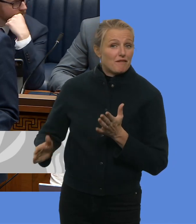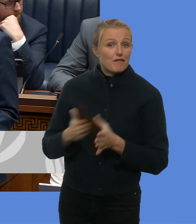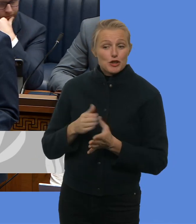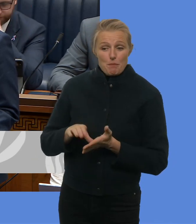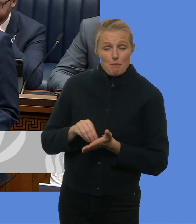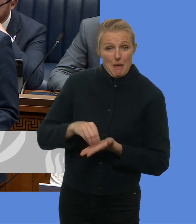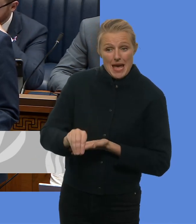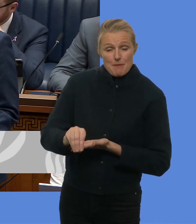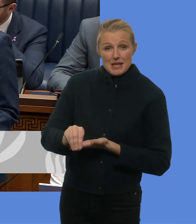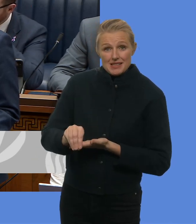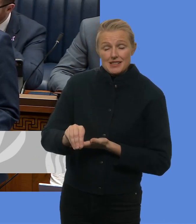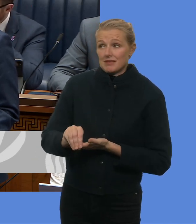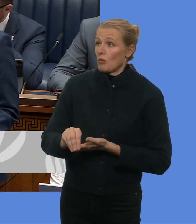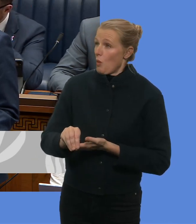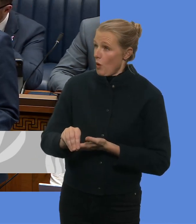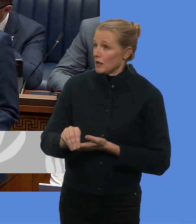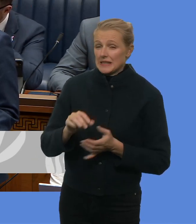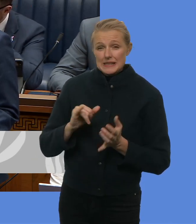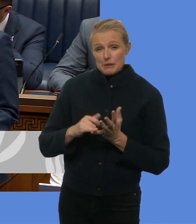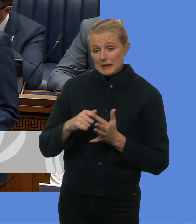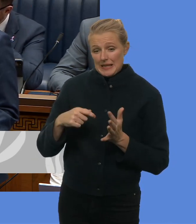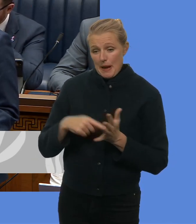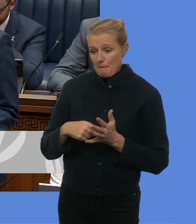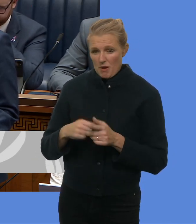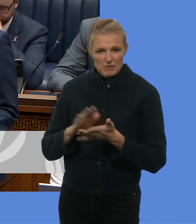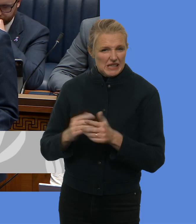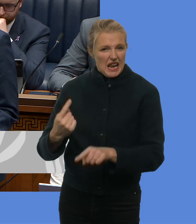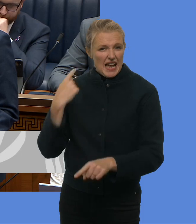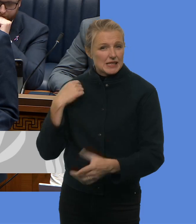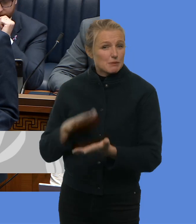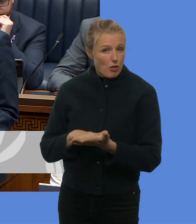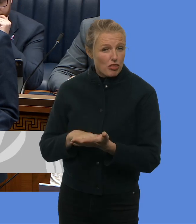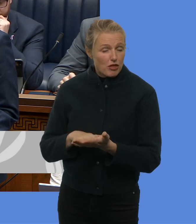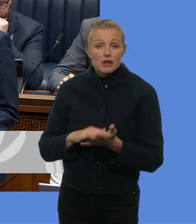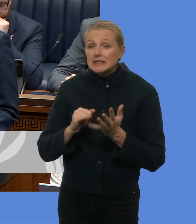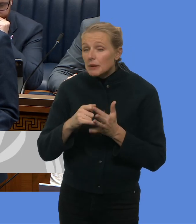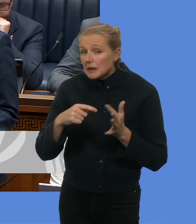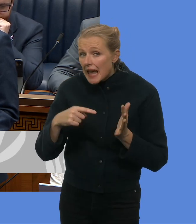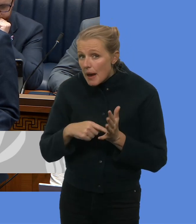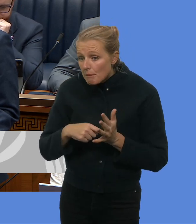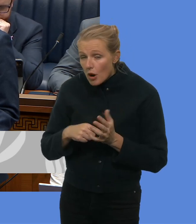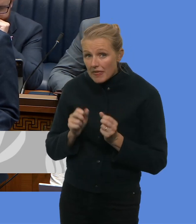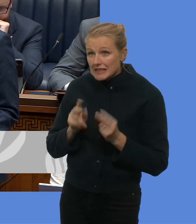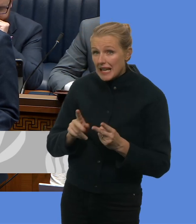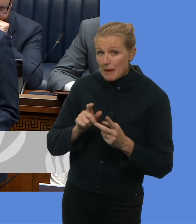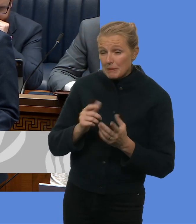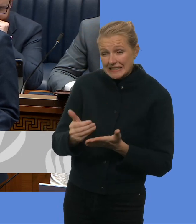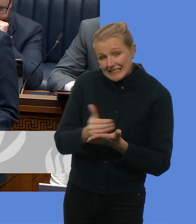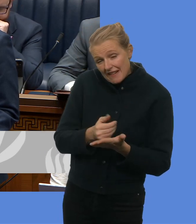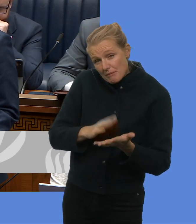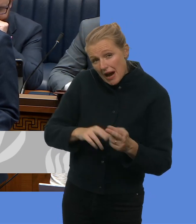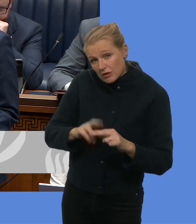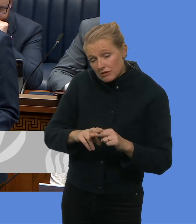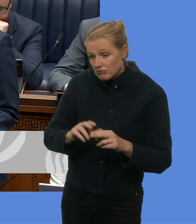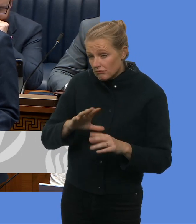made to bills in September, just last month. So in September, the scheme alone saved parents almost